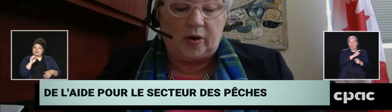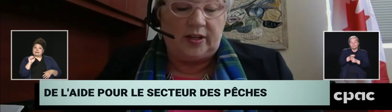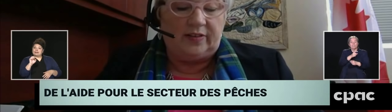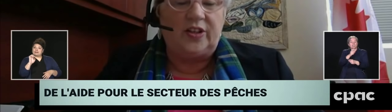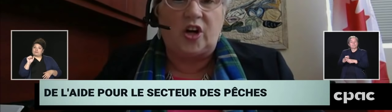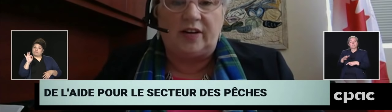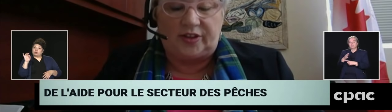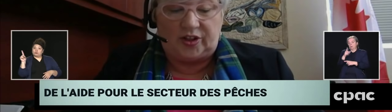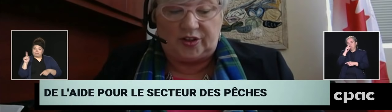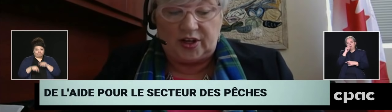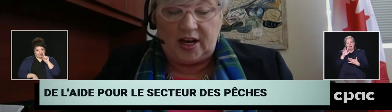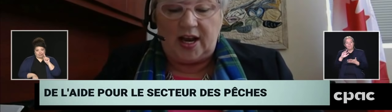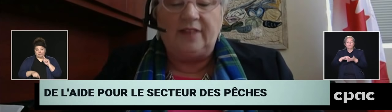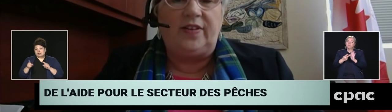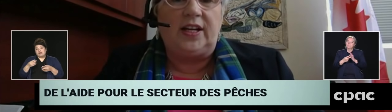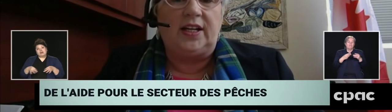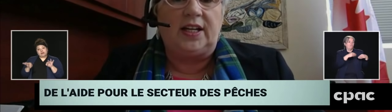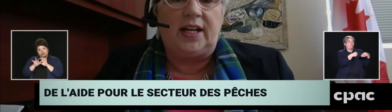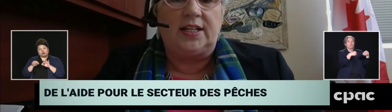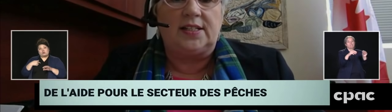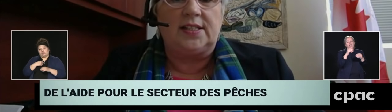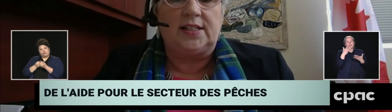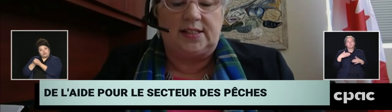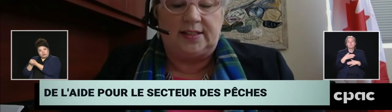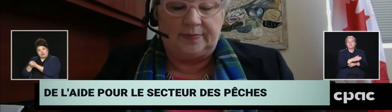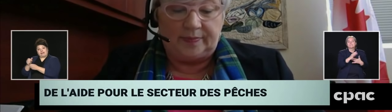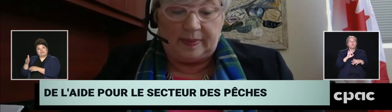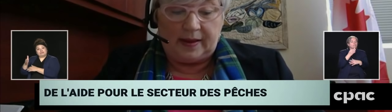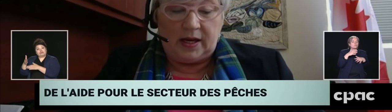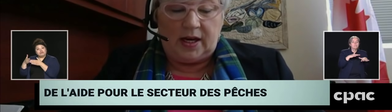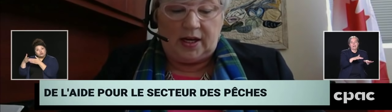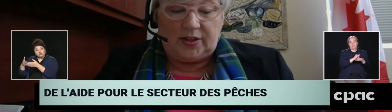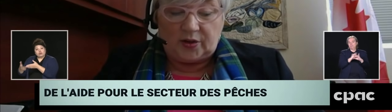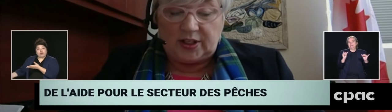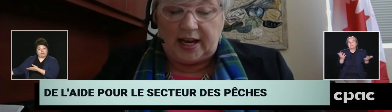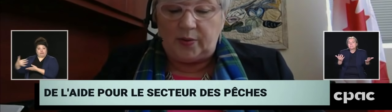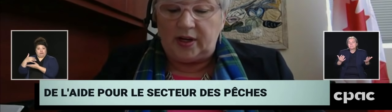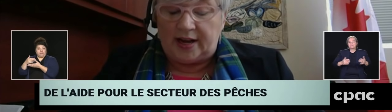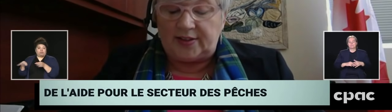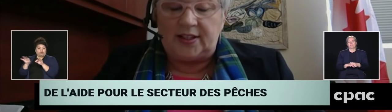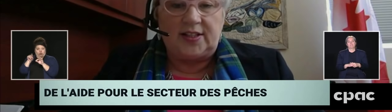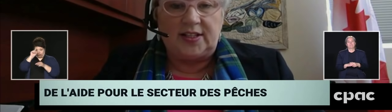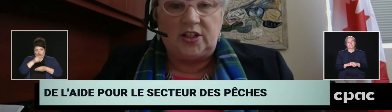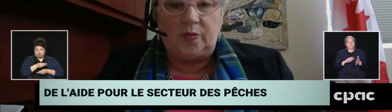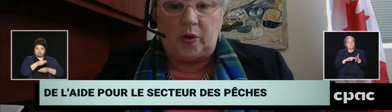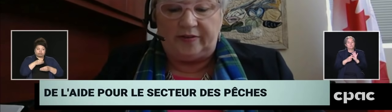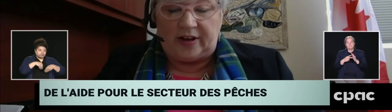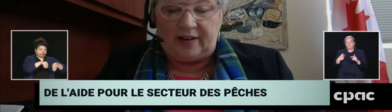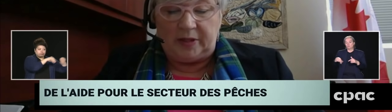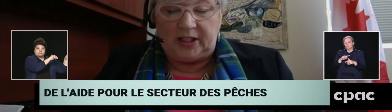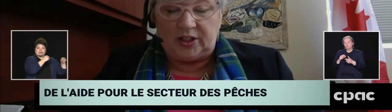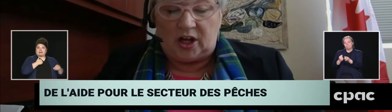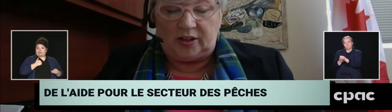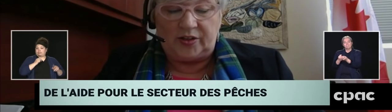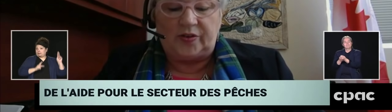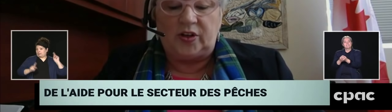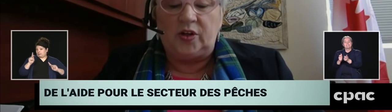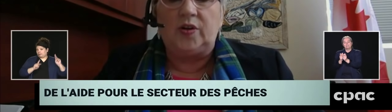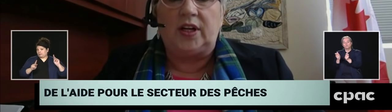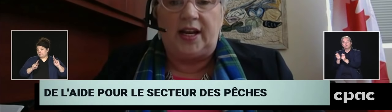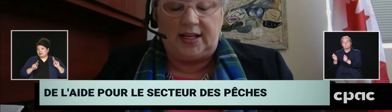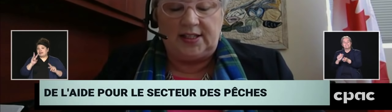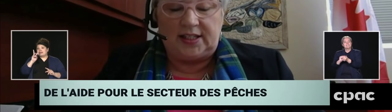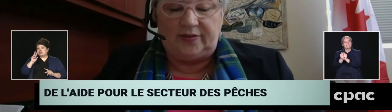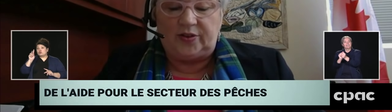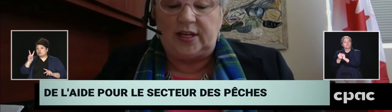to supporting the fish harvesters and feeding Canadians this season. So today we're announcing $62.5 million for the